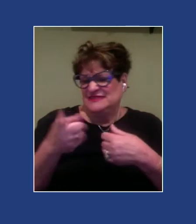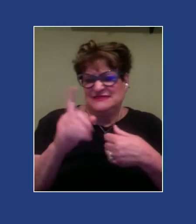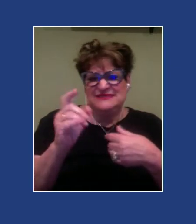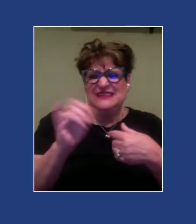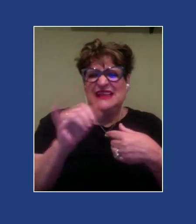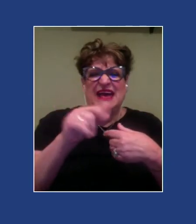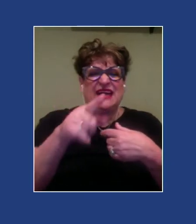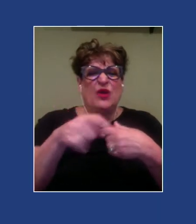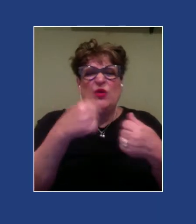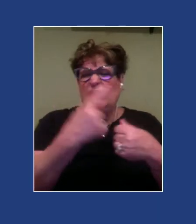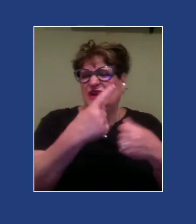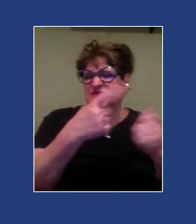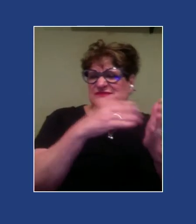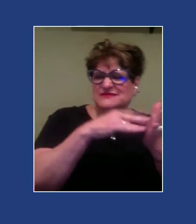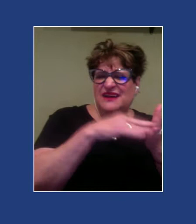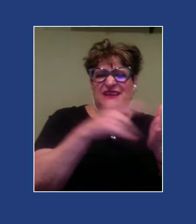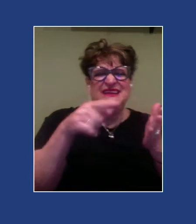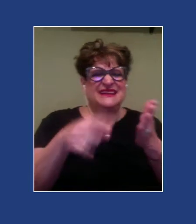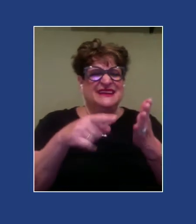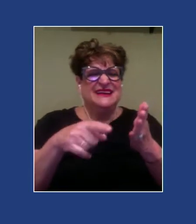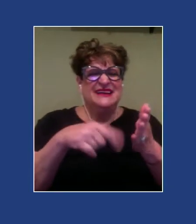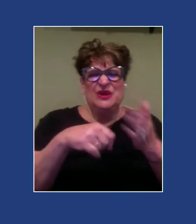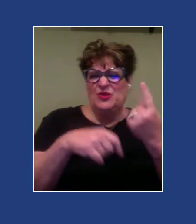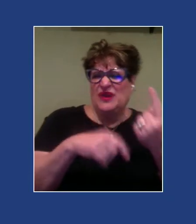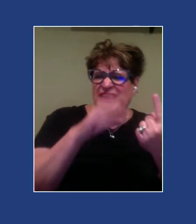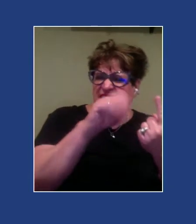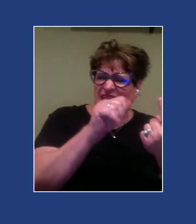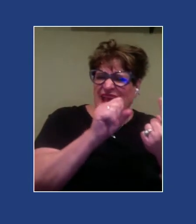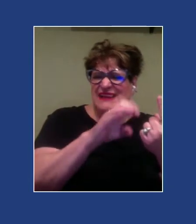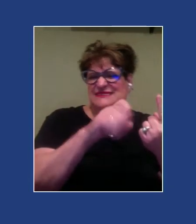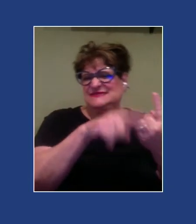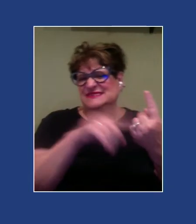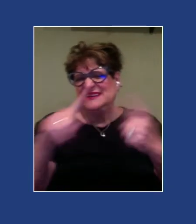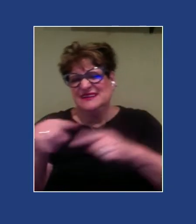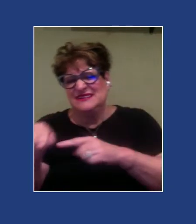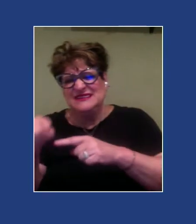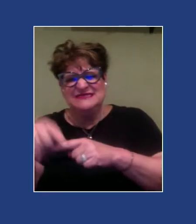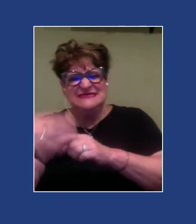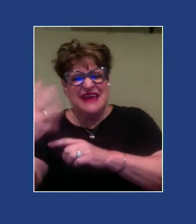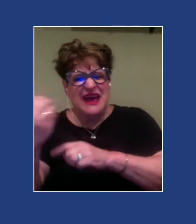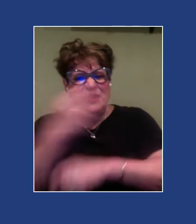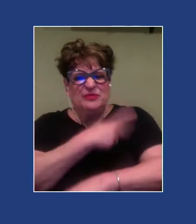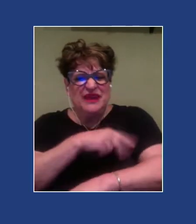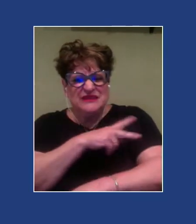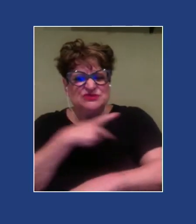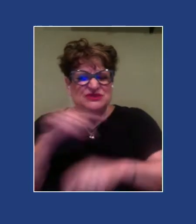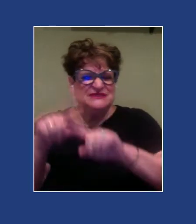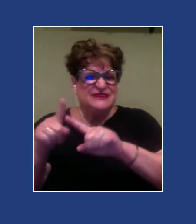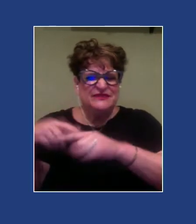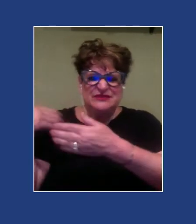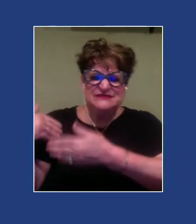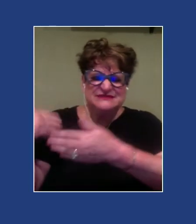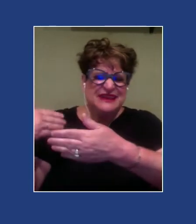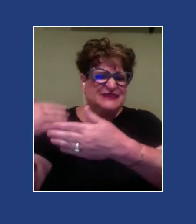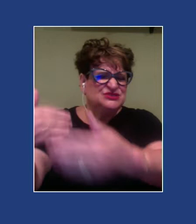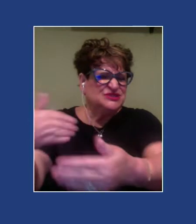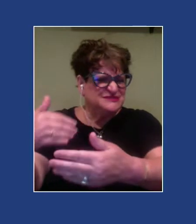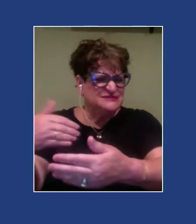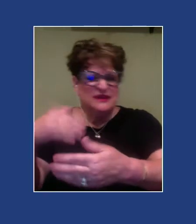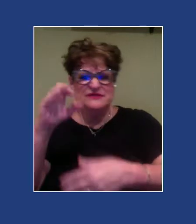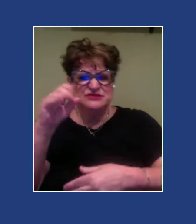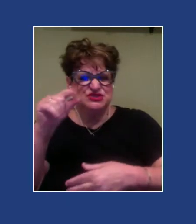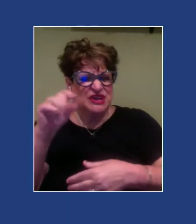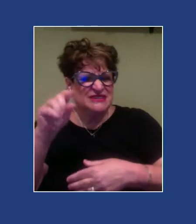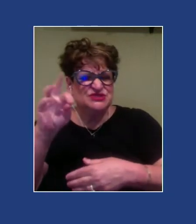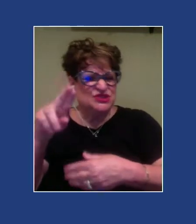seeking surgery at gender identity clinics in one case, in another case, outpatient clients in different stages of gender affirmation, in another case, doing a